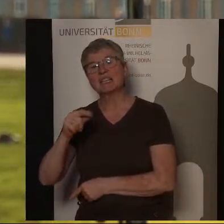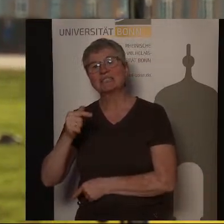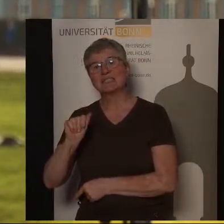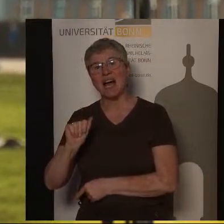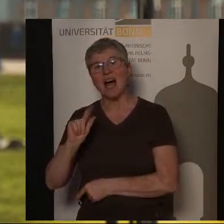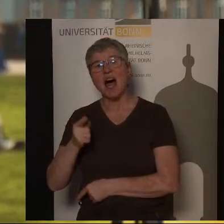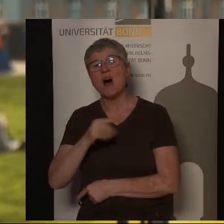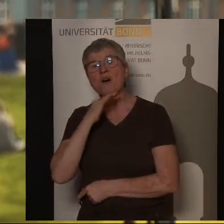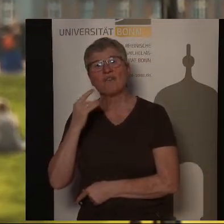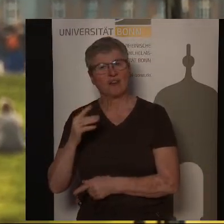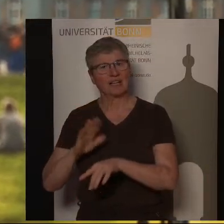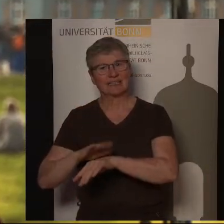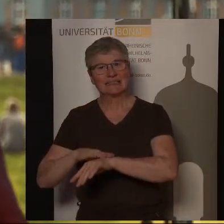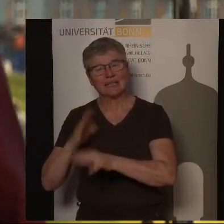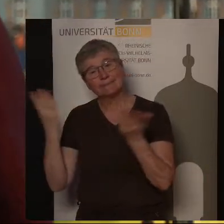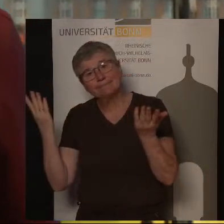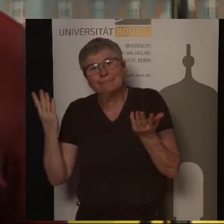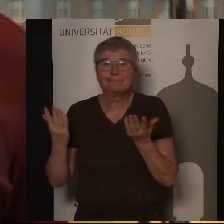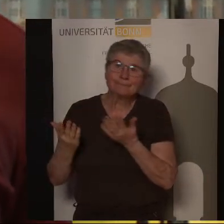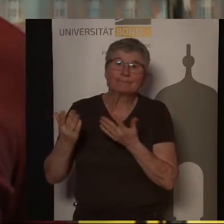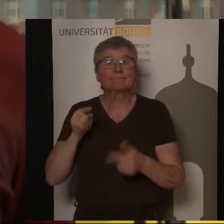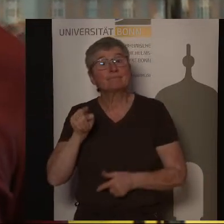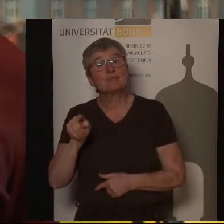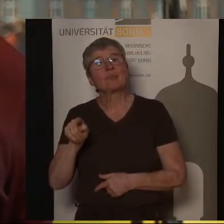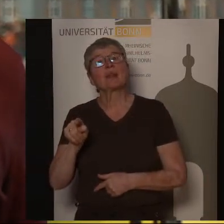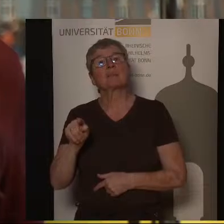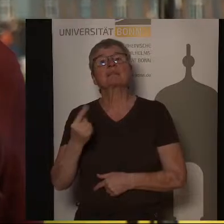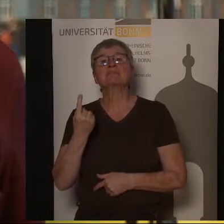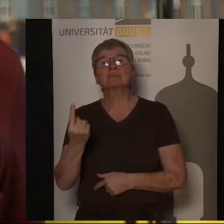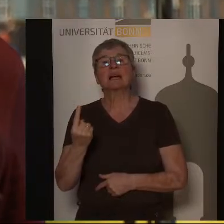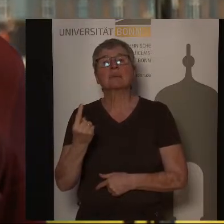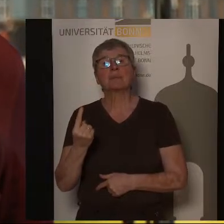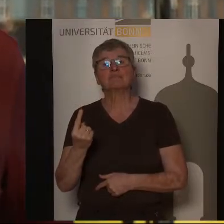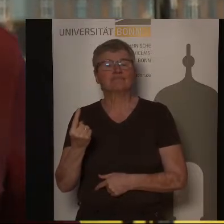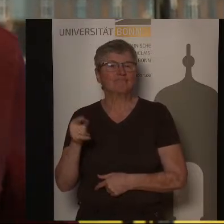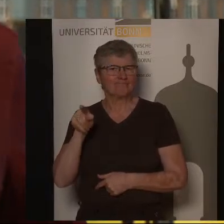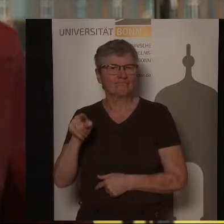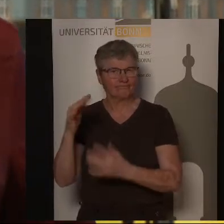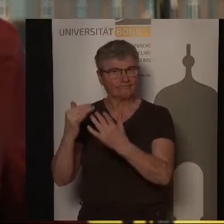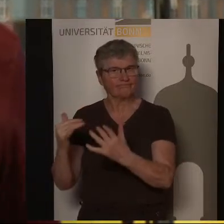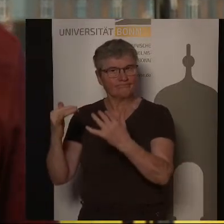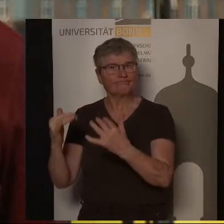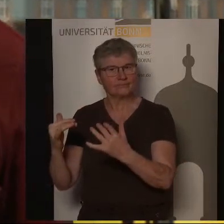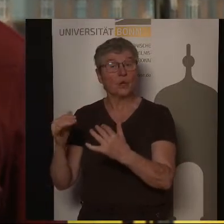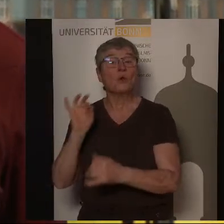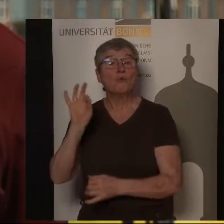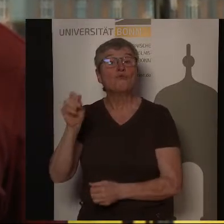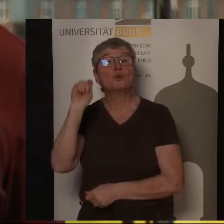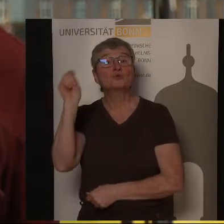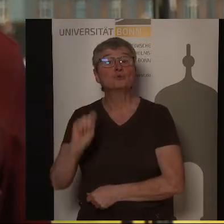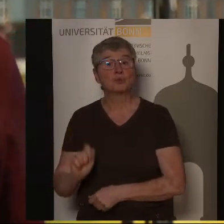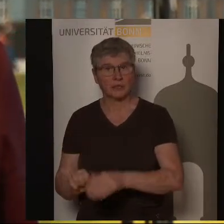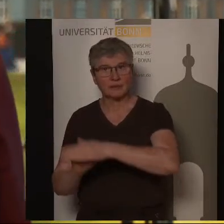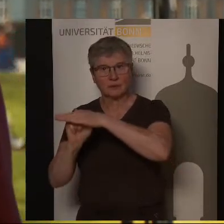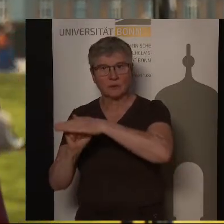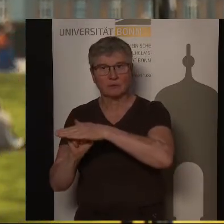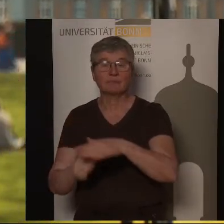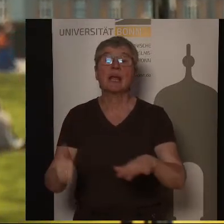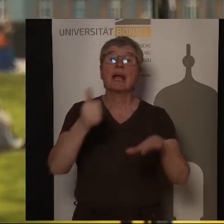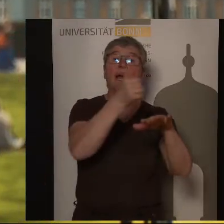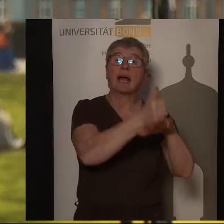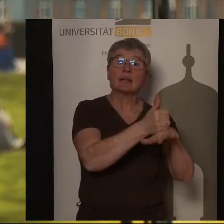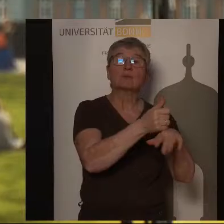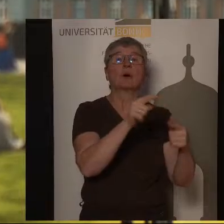studying now in my position as General Students Committee head. But what do we actually do? ASTA, the General Students Committee,